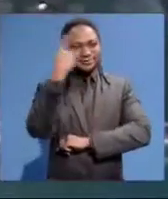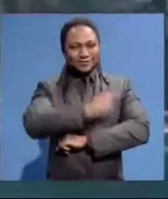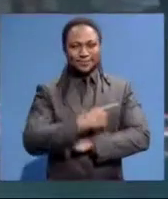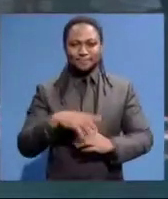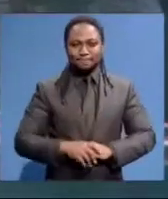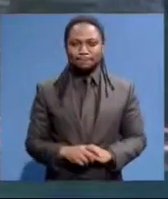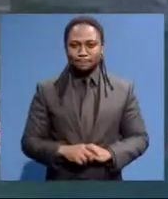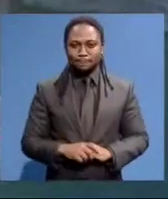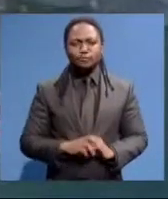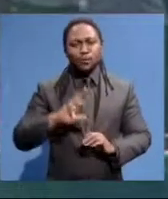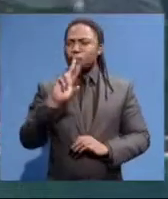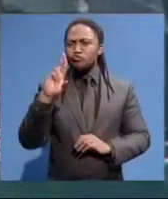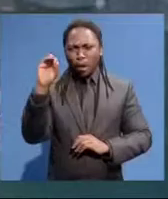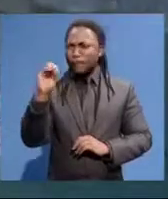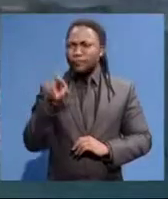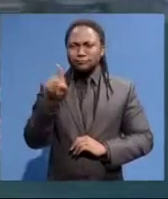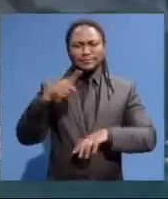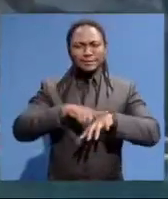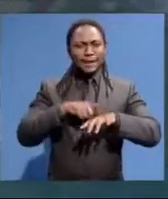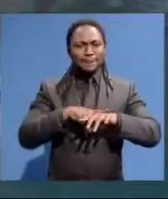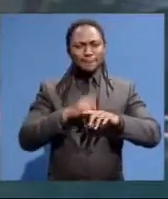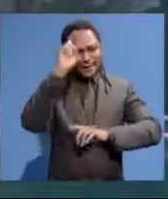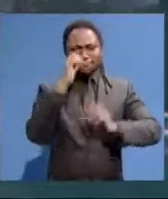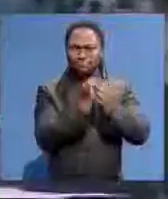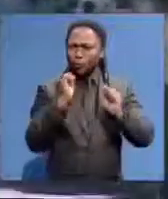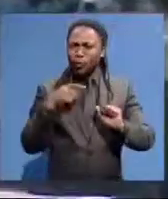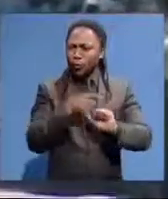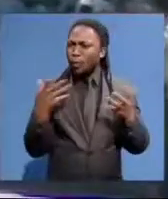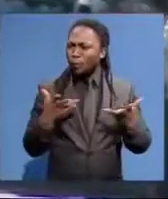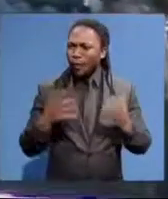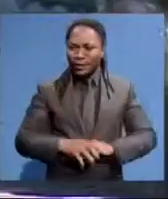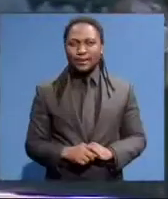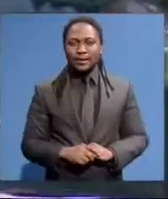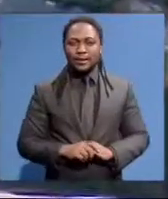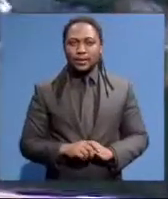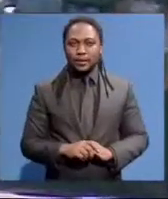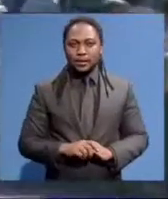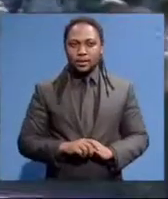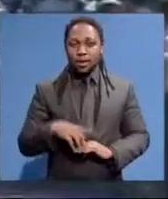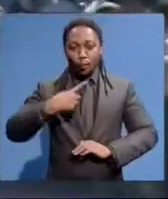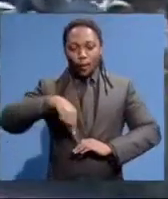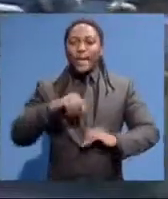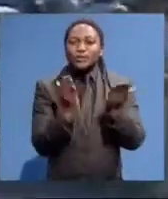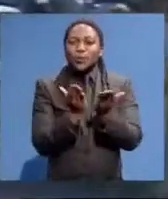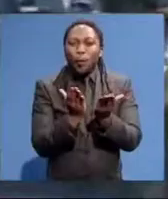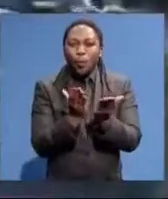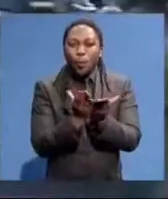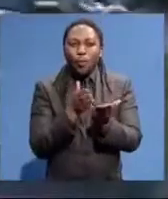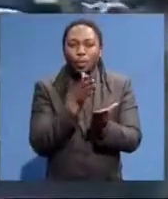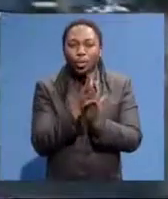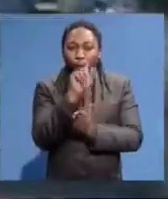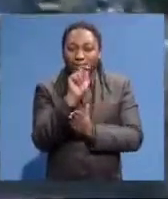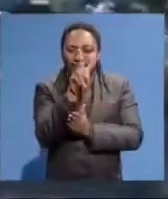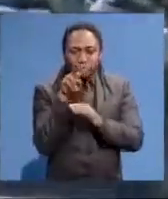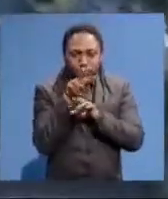do you know, could you ever forget? Where were you? No, not at all. I think we all sort of were at school huddled around one little TV